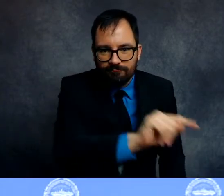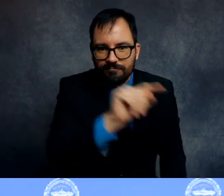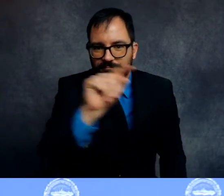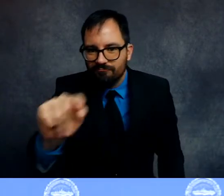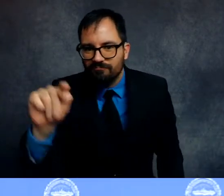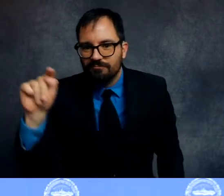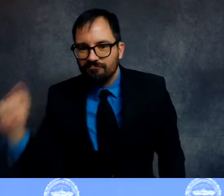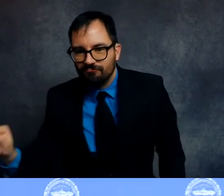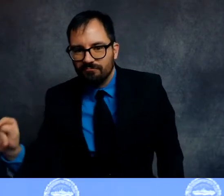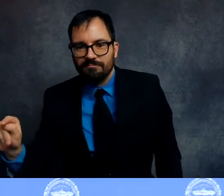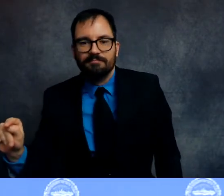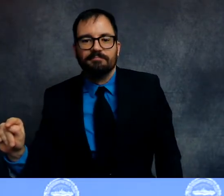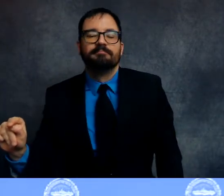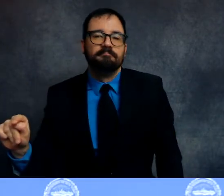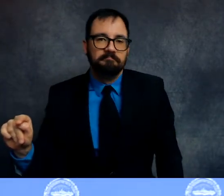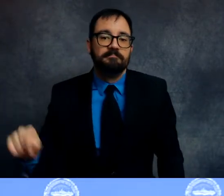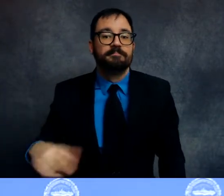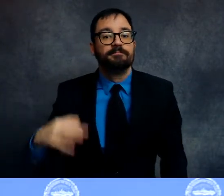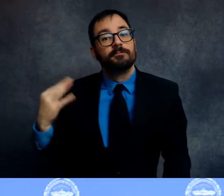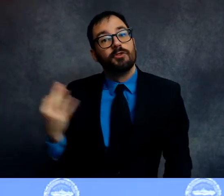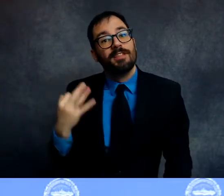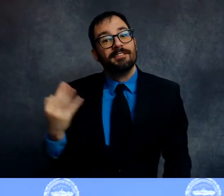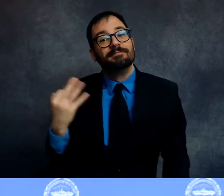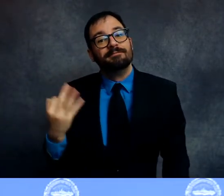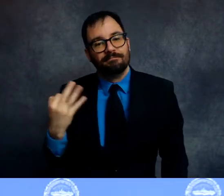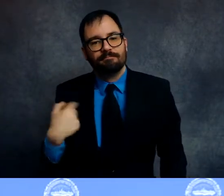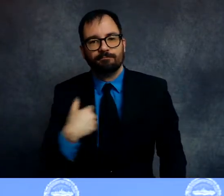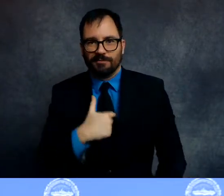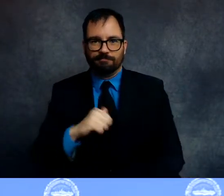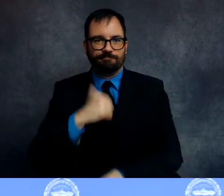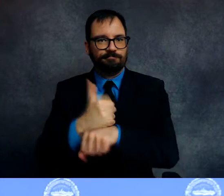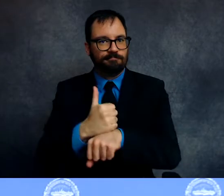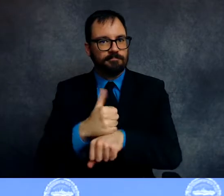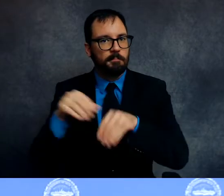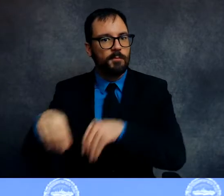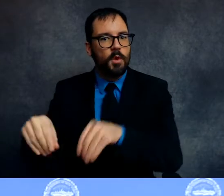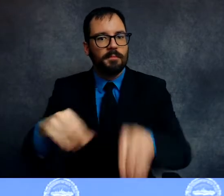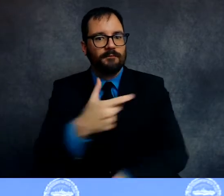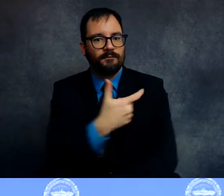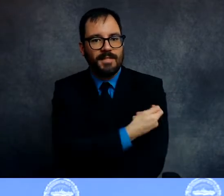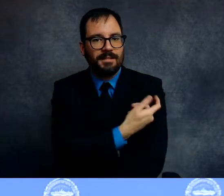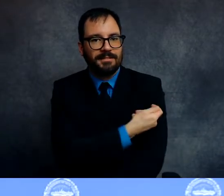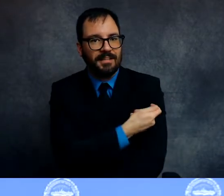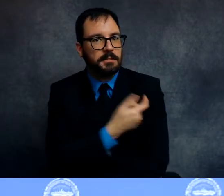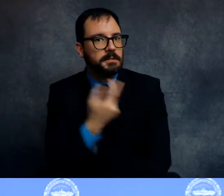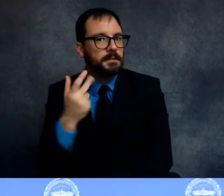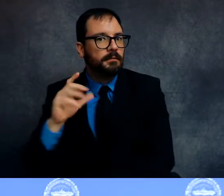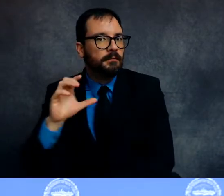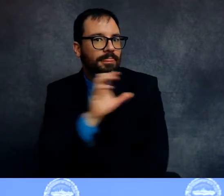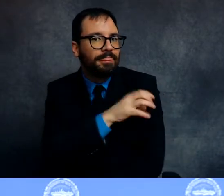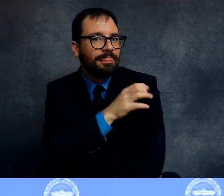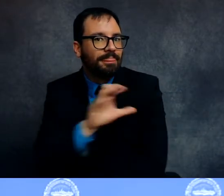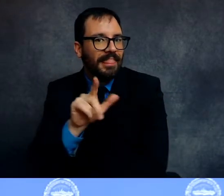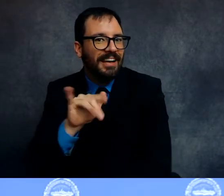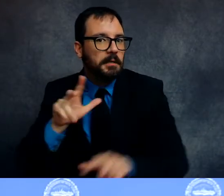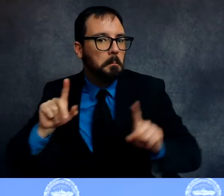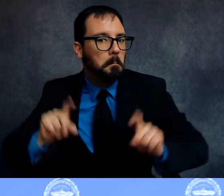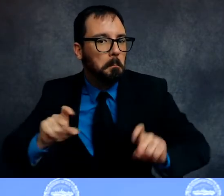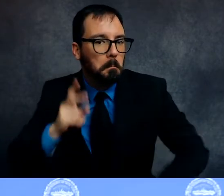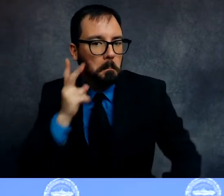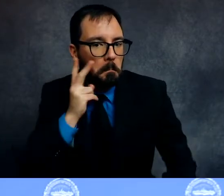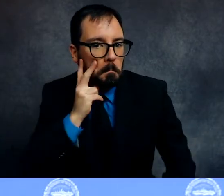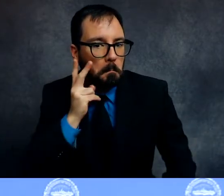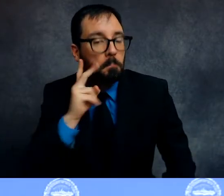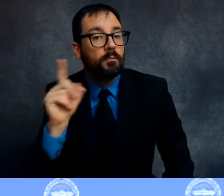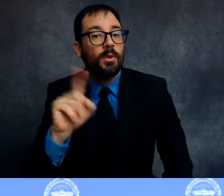Authority clinics were held at the Estonia Apartments in the North End, St. Botolph Apartments in the Back Bay South End, and the Monsignor Powers